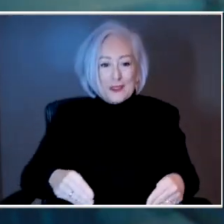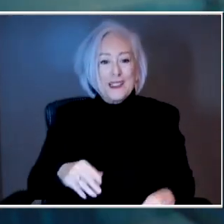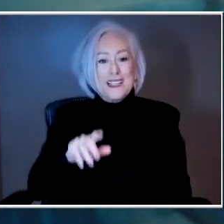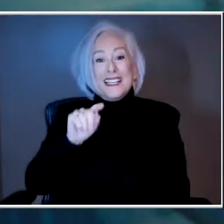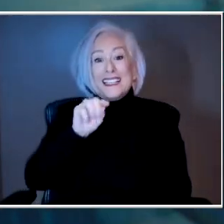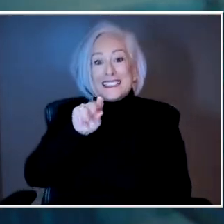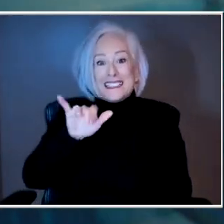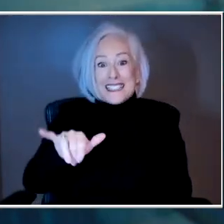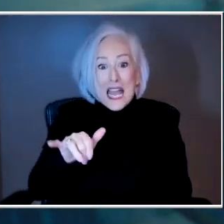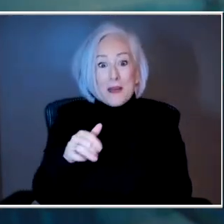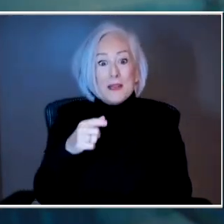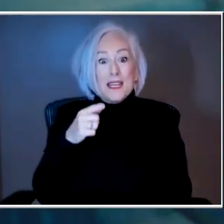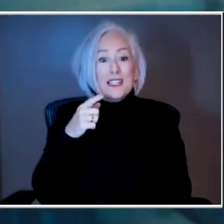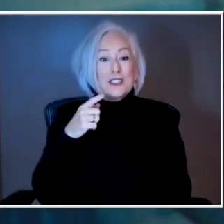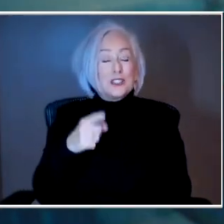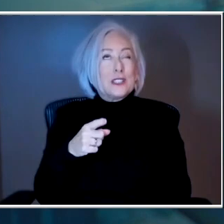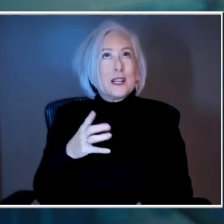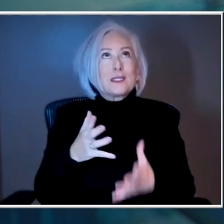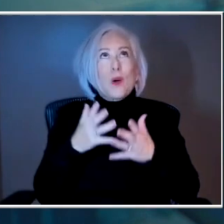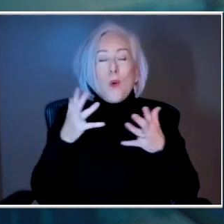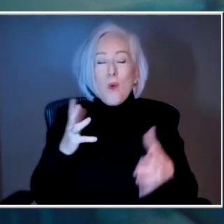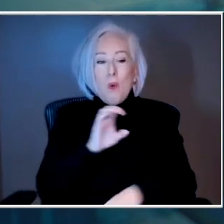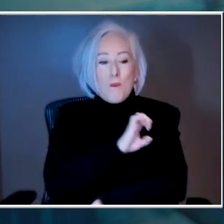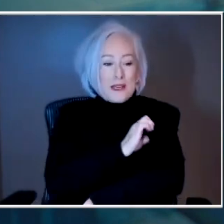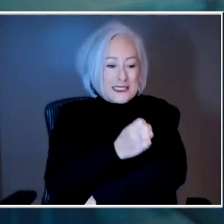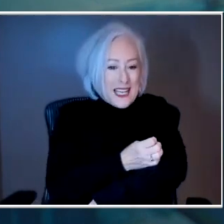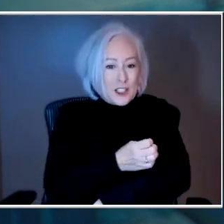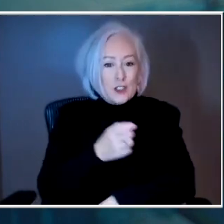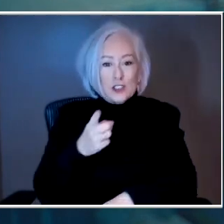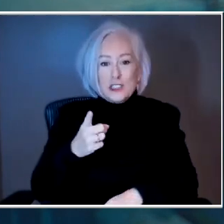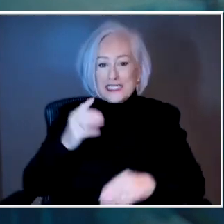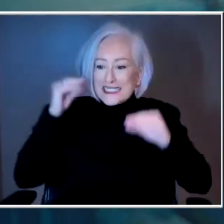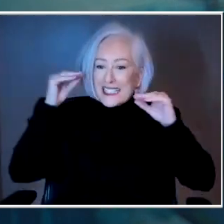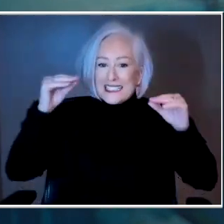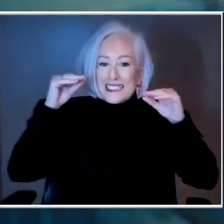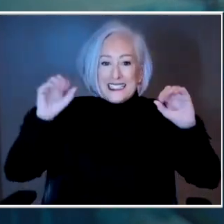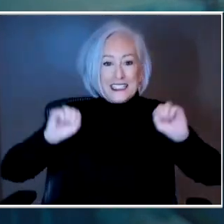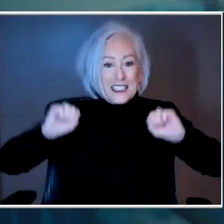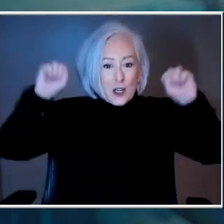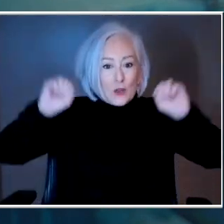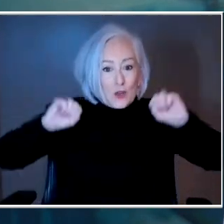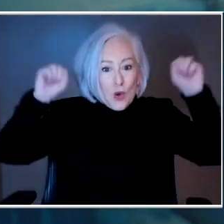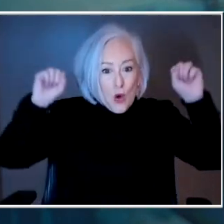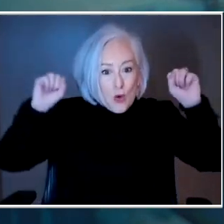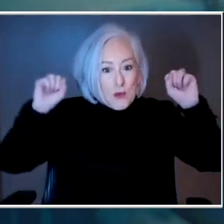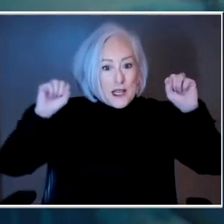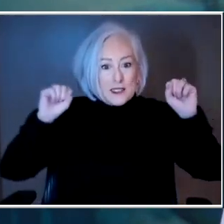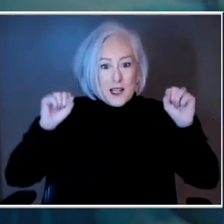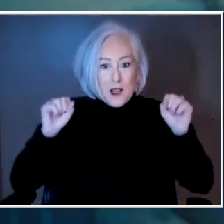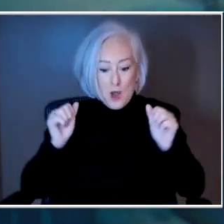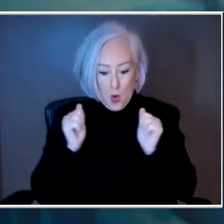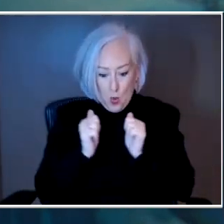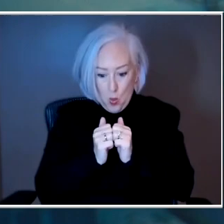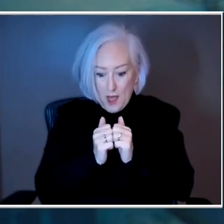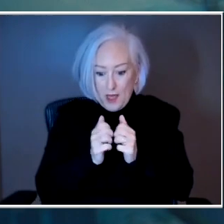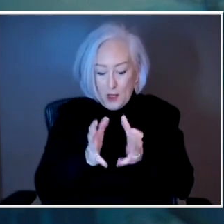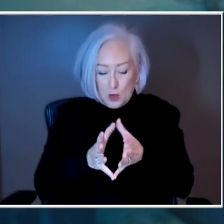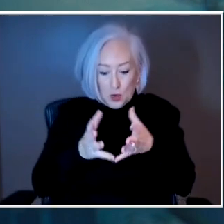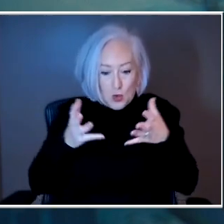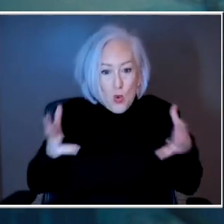teaching water aerobics with all this extra skin, and I'm just amazed that people can carry on with all their extra